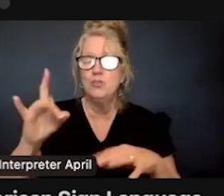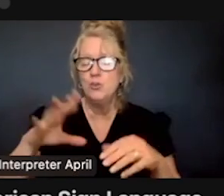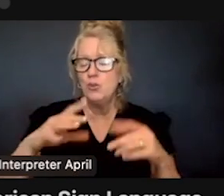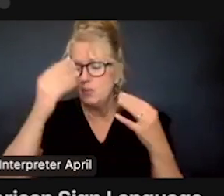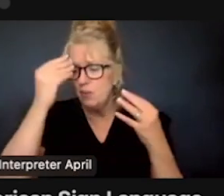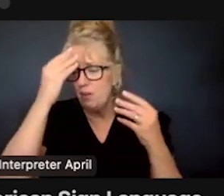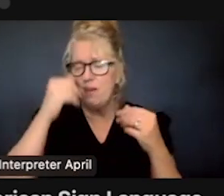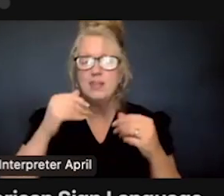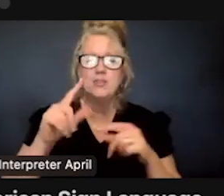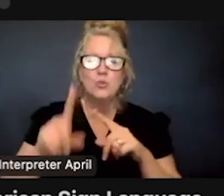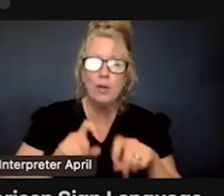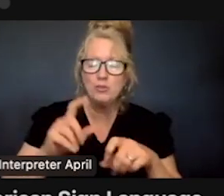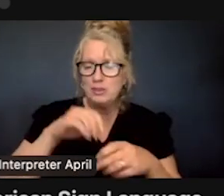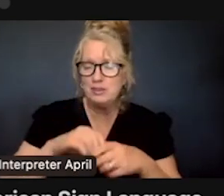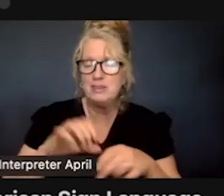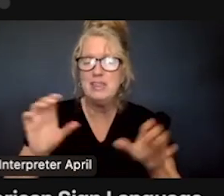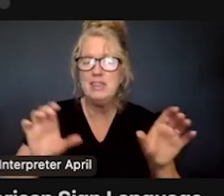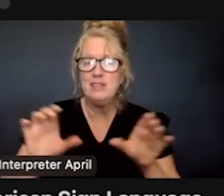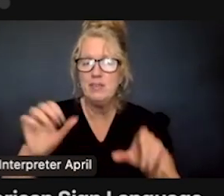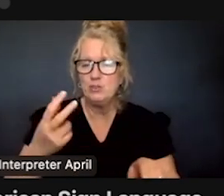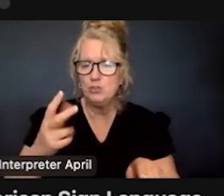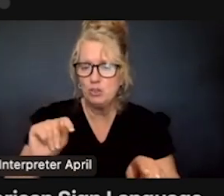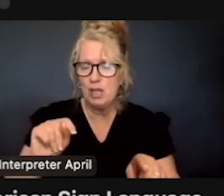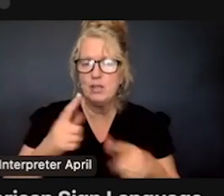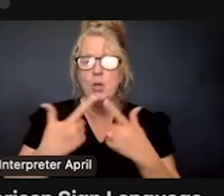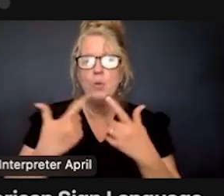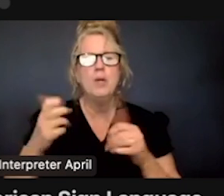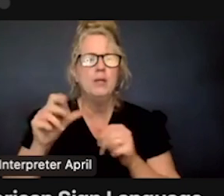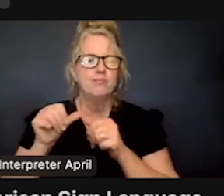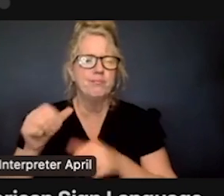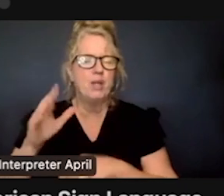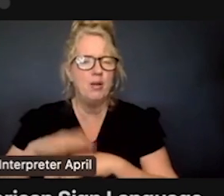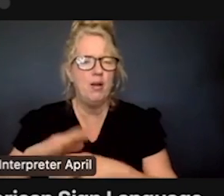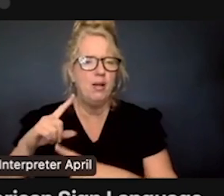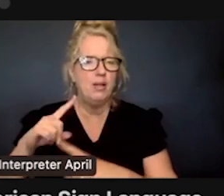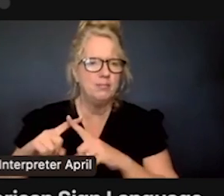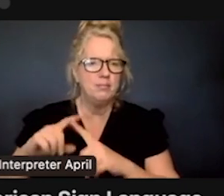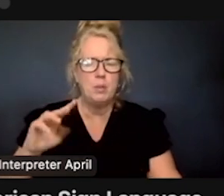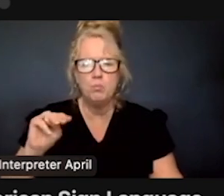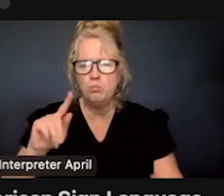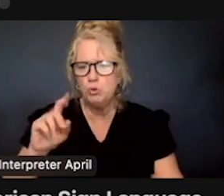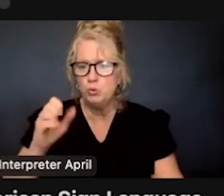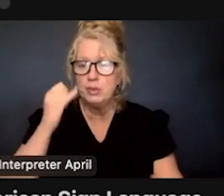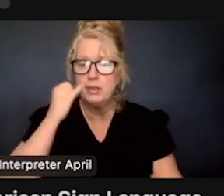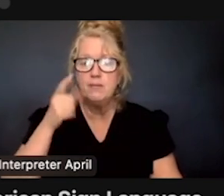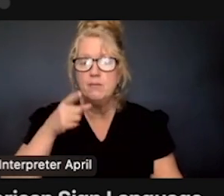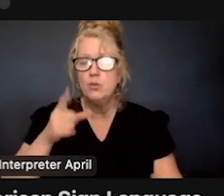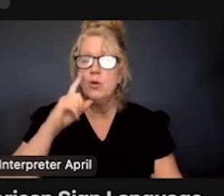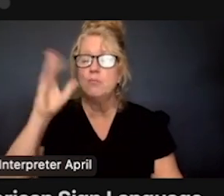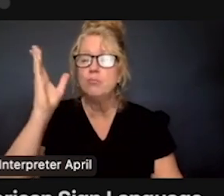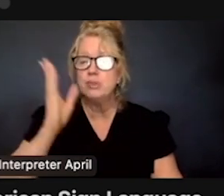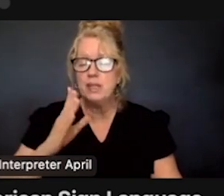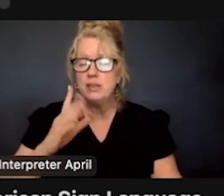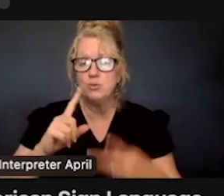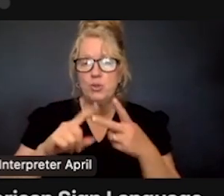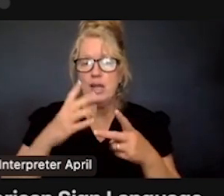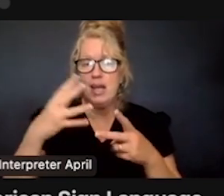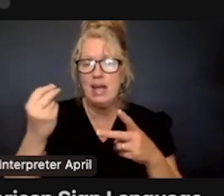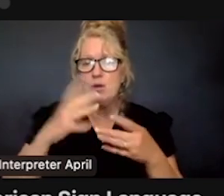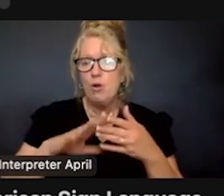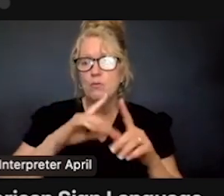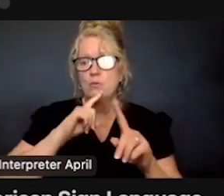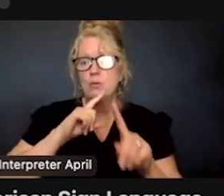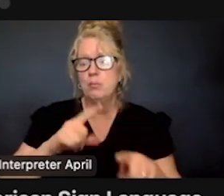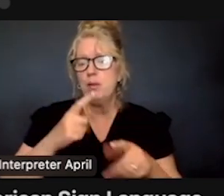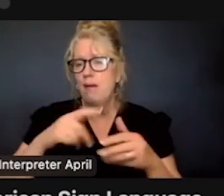the chat. We remind you just to stay on mute unless you're a presenter, and also reply to any